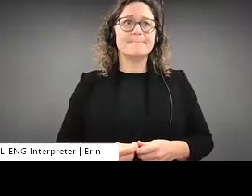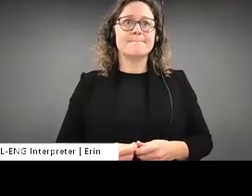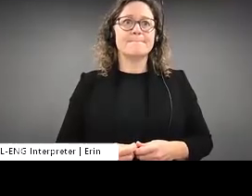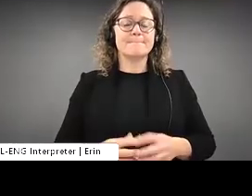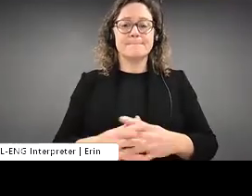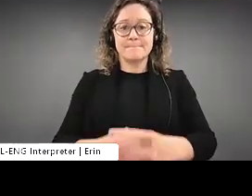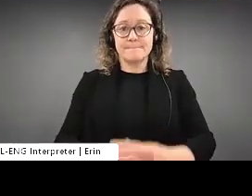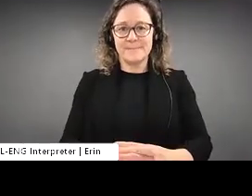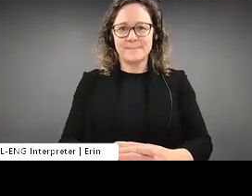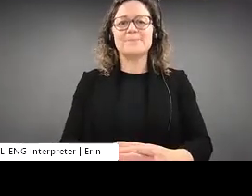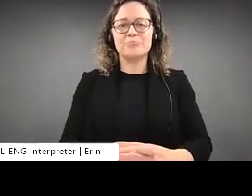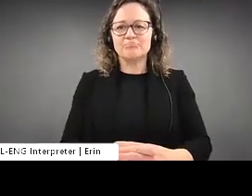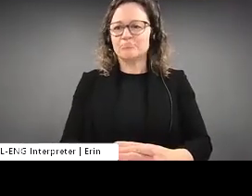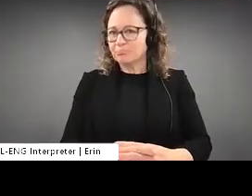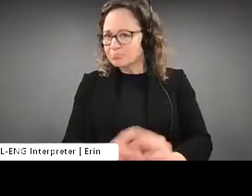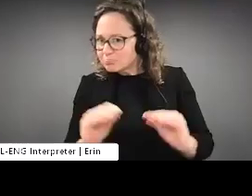Okay.